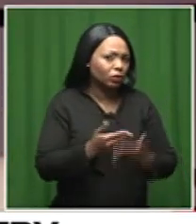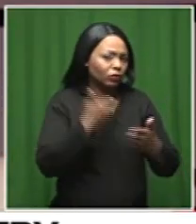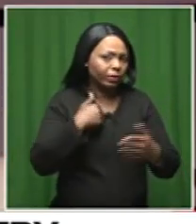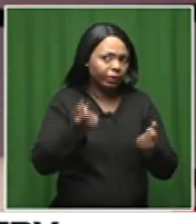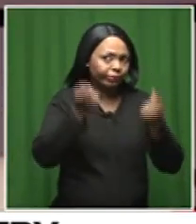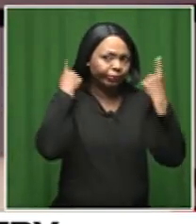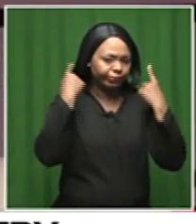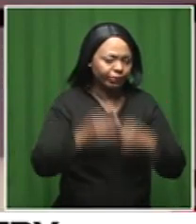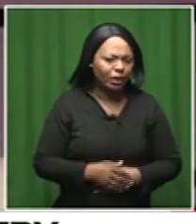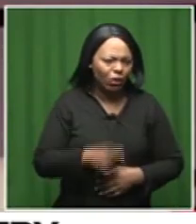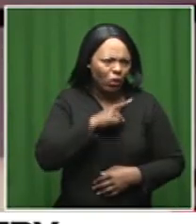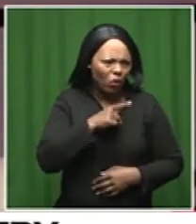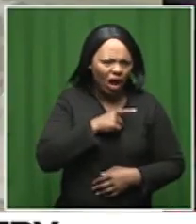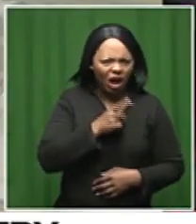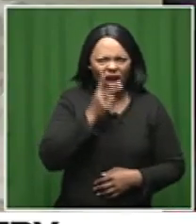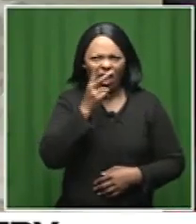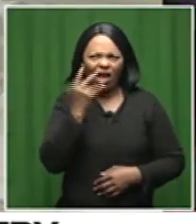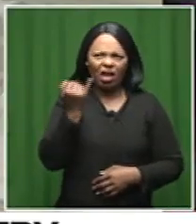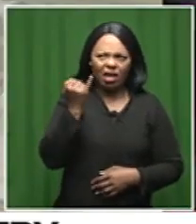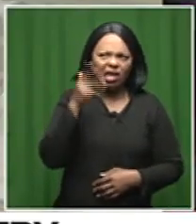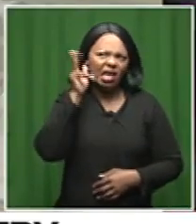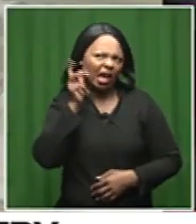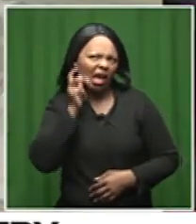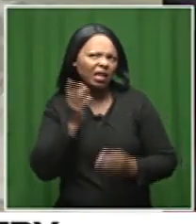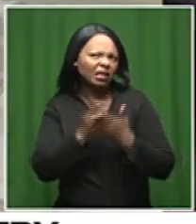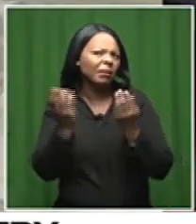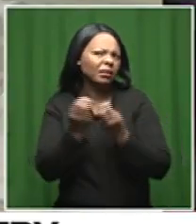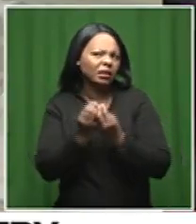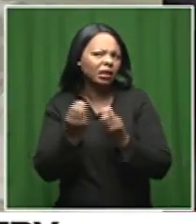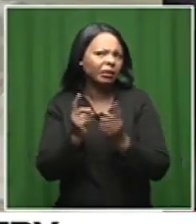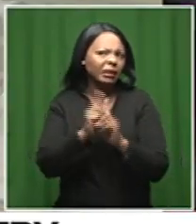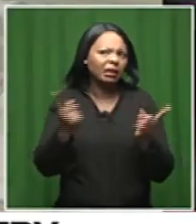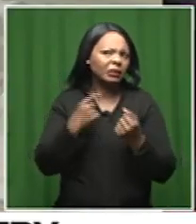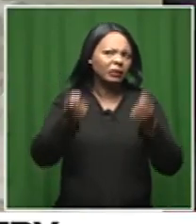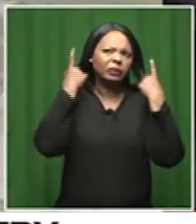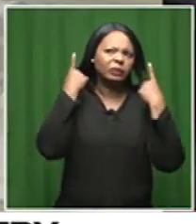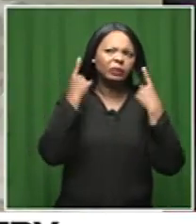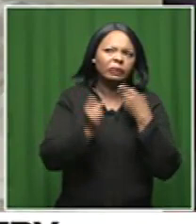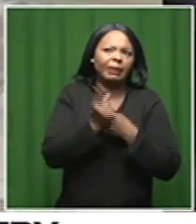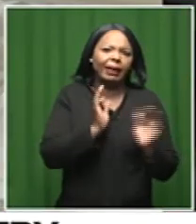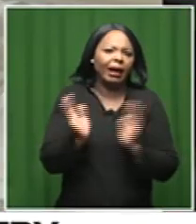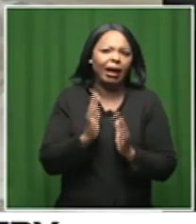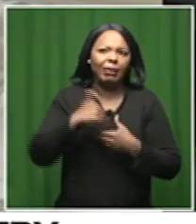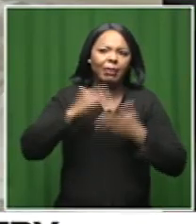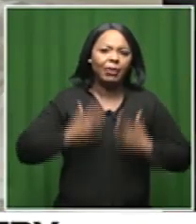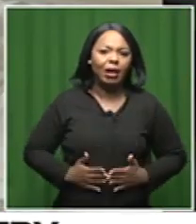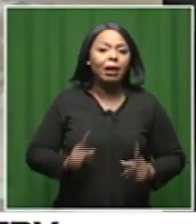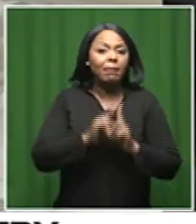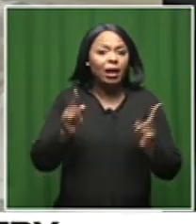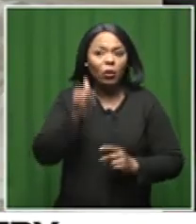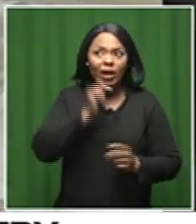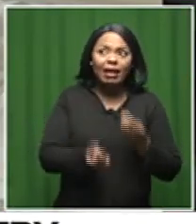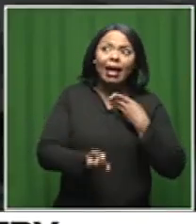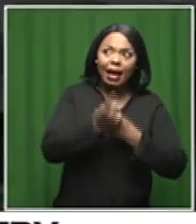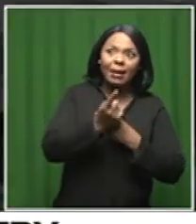it's just like a Boeing. It's like a plane that you see in the sky. You hear something about it, but it goes by very quickly. But when you are faced with it, it is actually standing